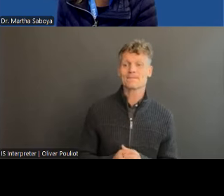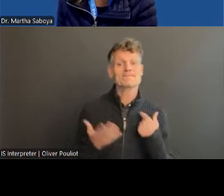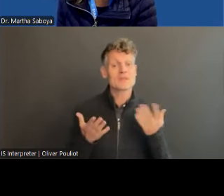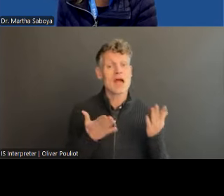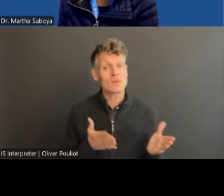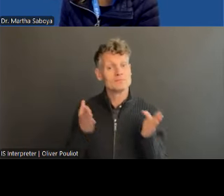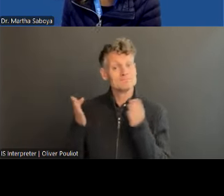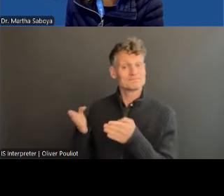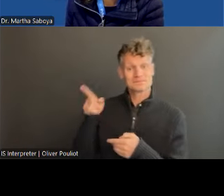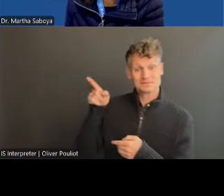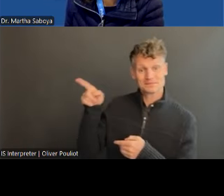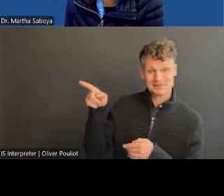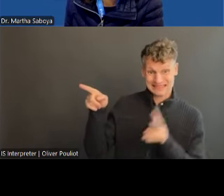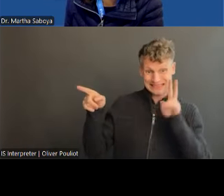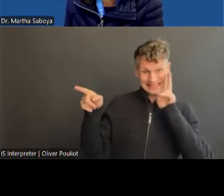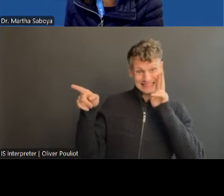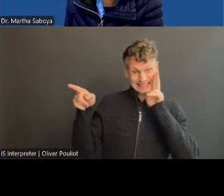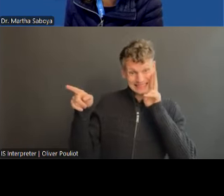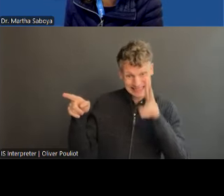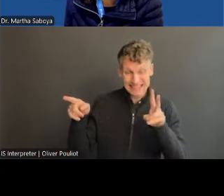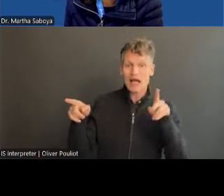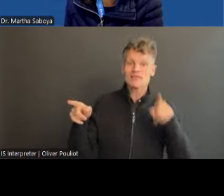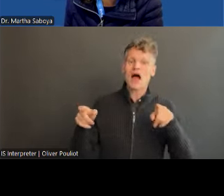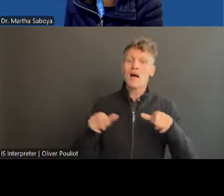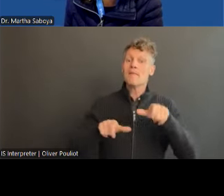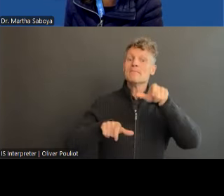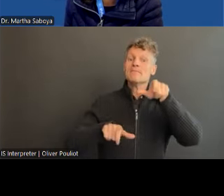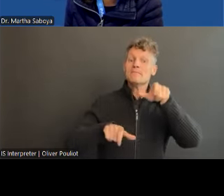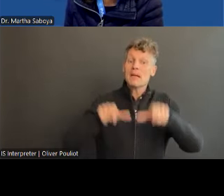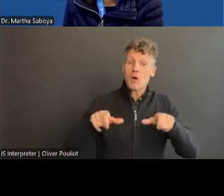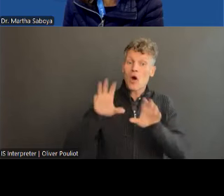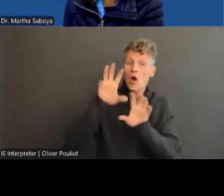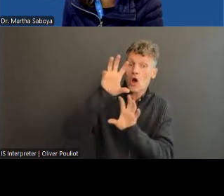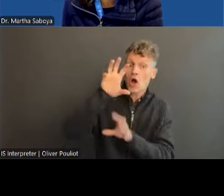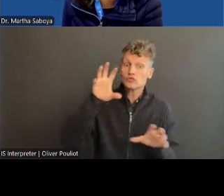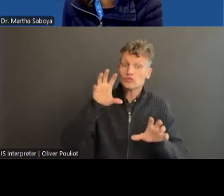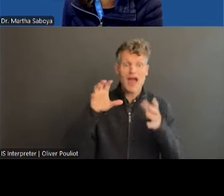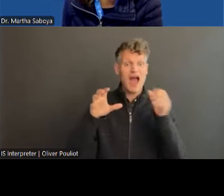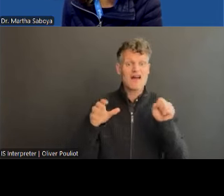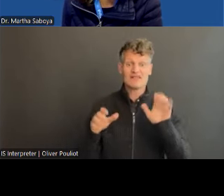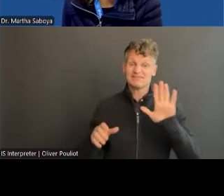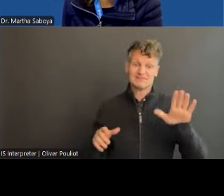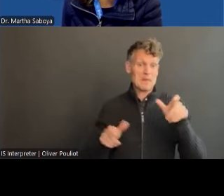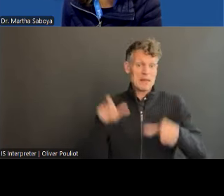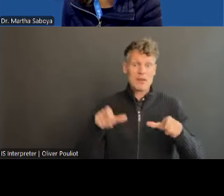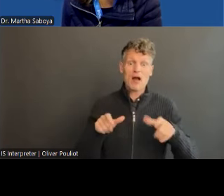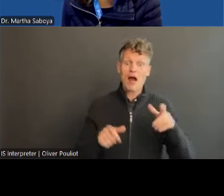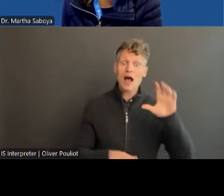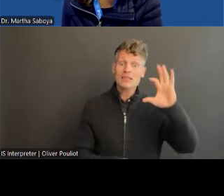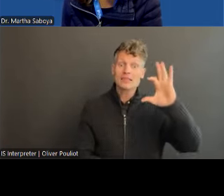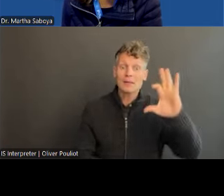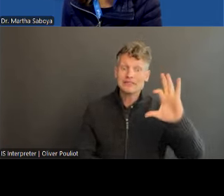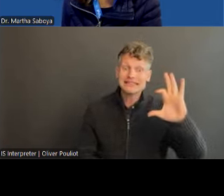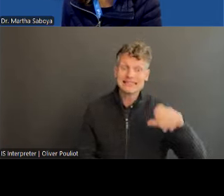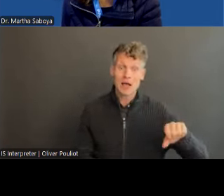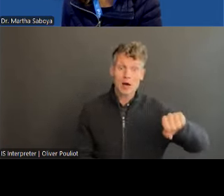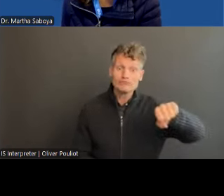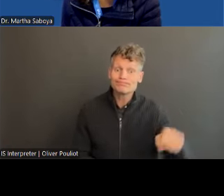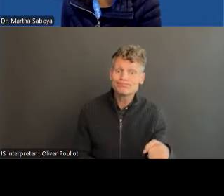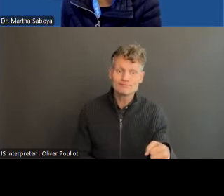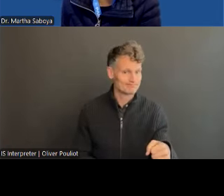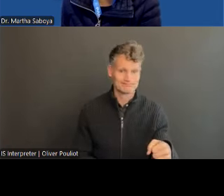open defecation in the region of the Americas. And you can see that the percentages are very different among the countries. What